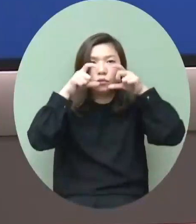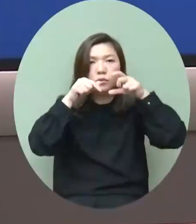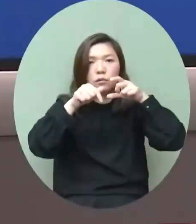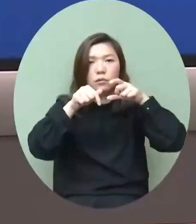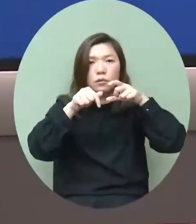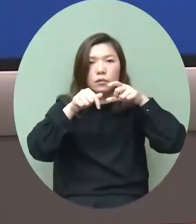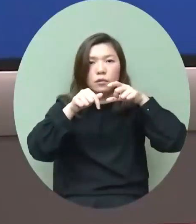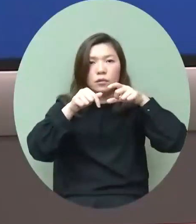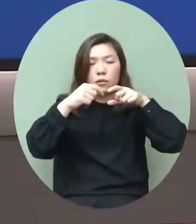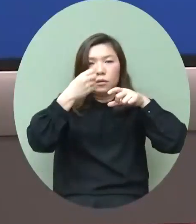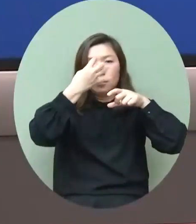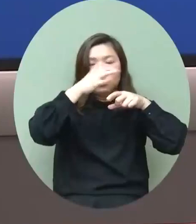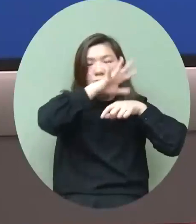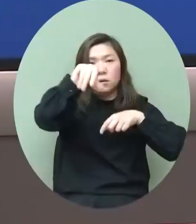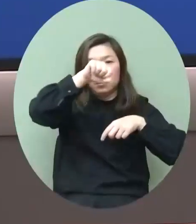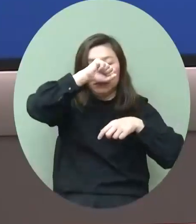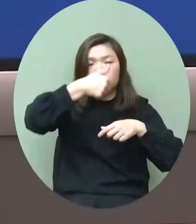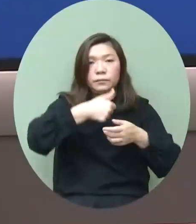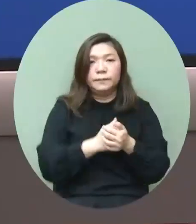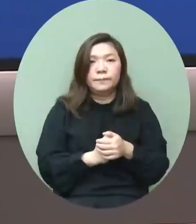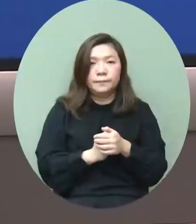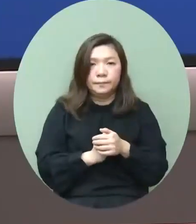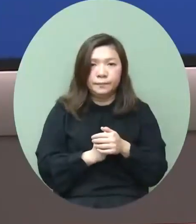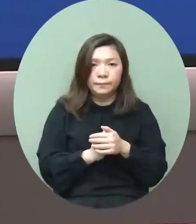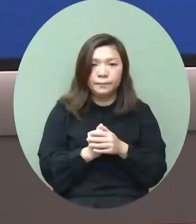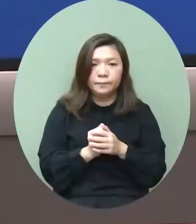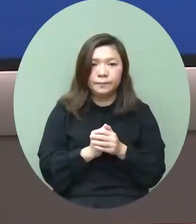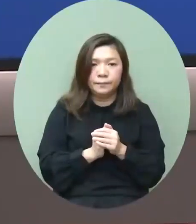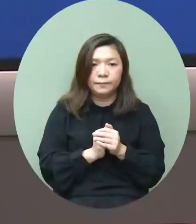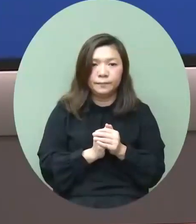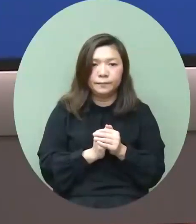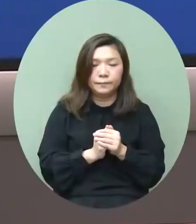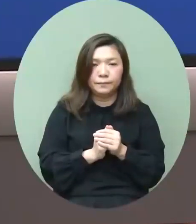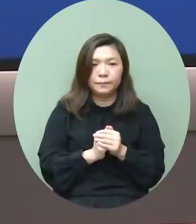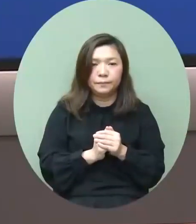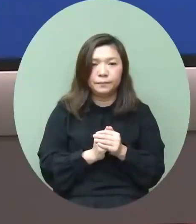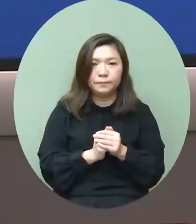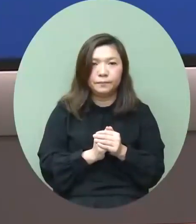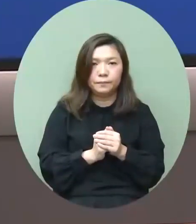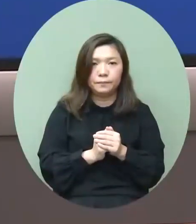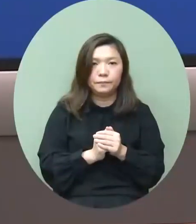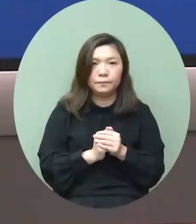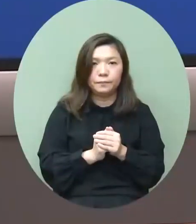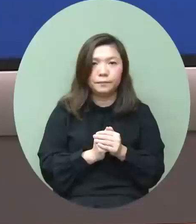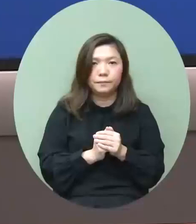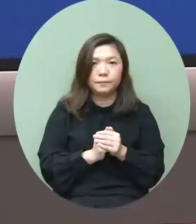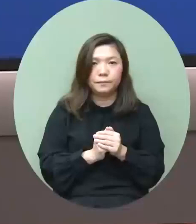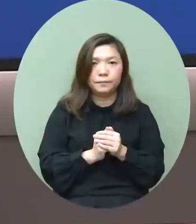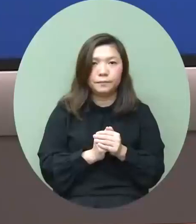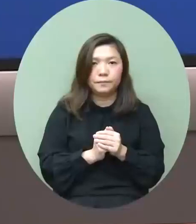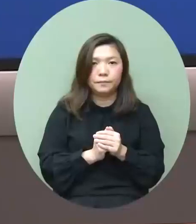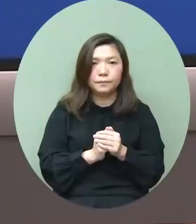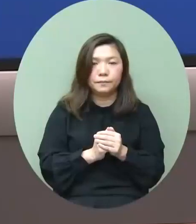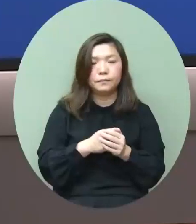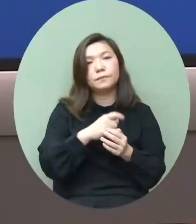people of Hong Kong whenever we go out to distribute these supplies donated or given to us